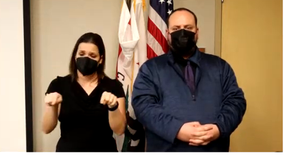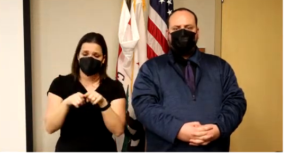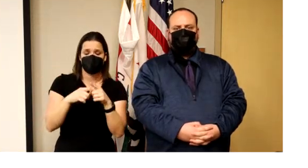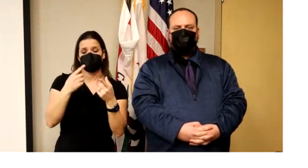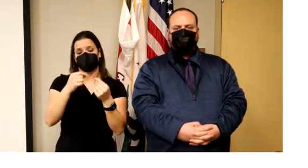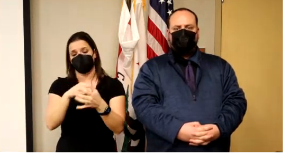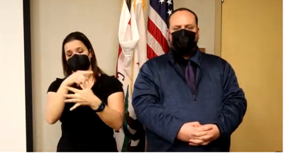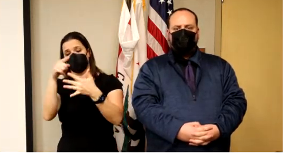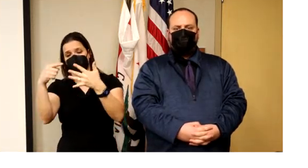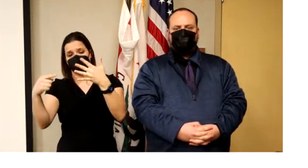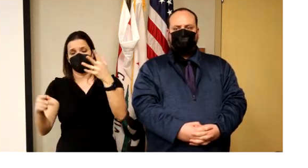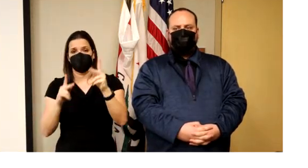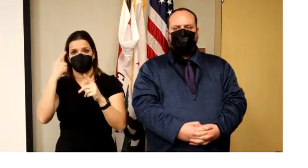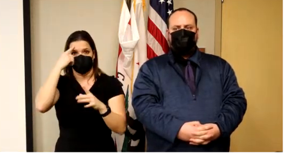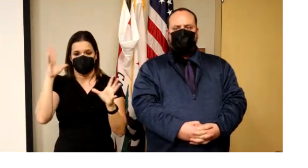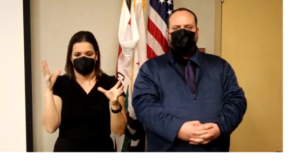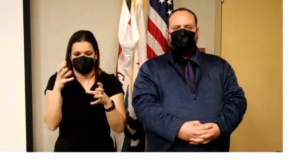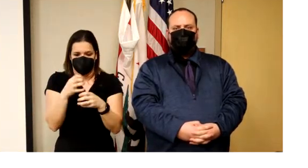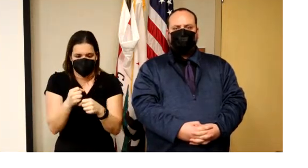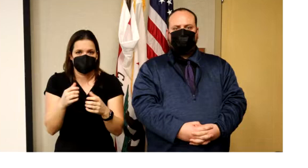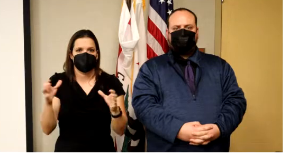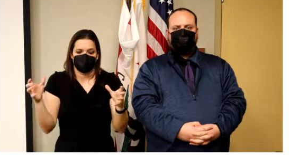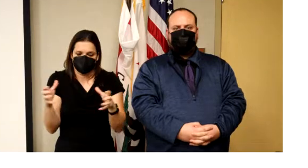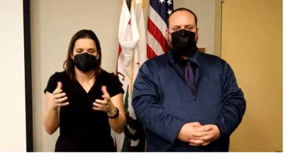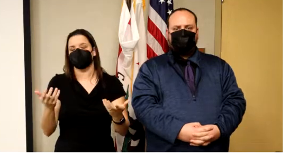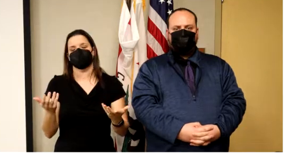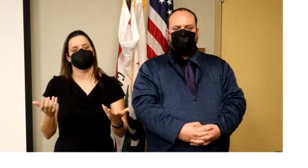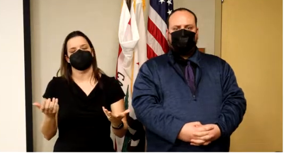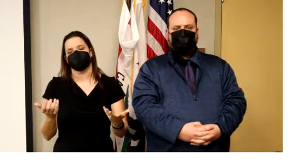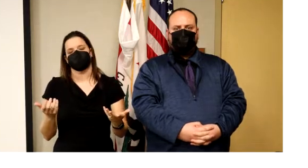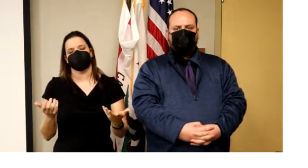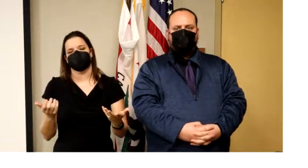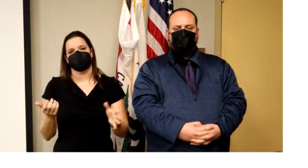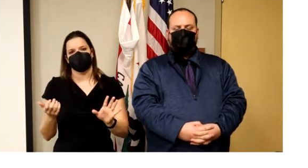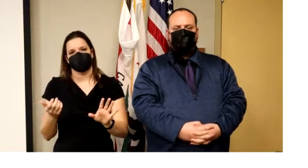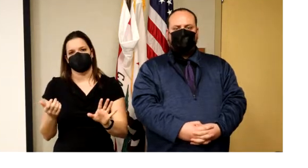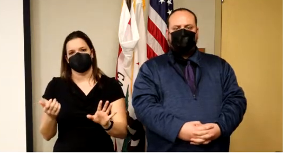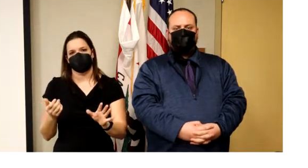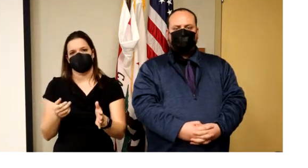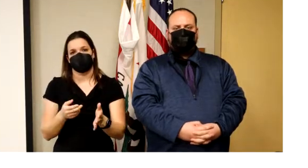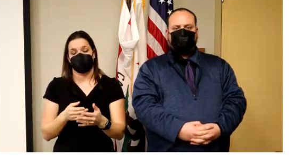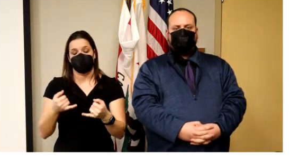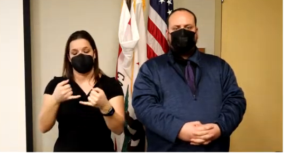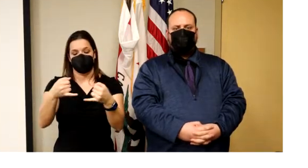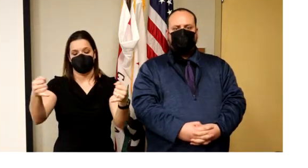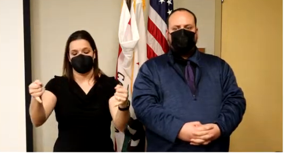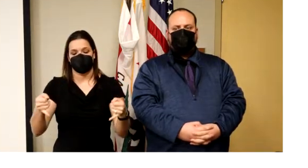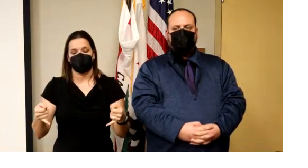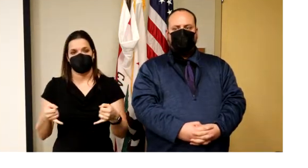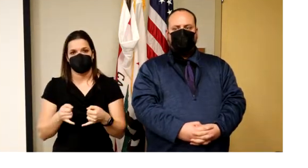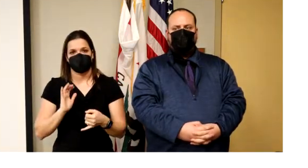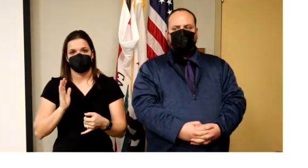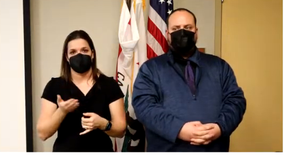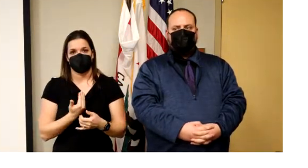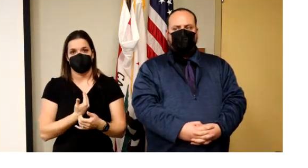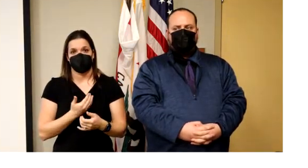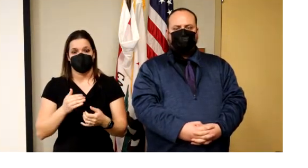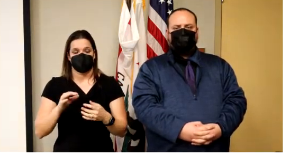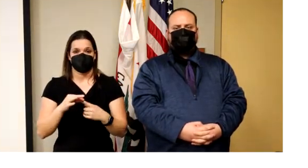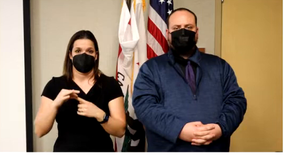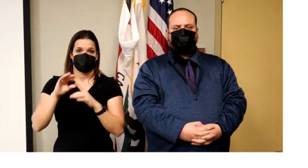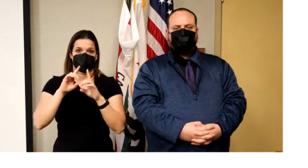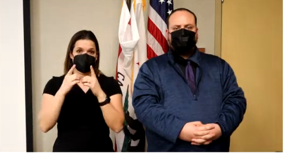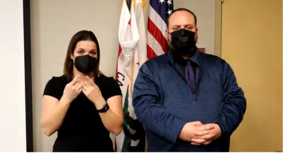of things that people think are compact. But the reality is that the boundaries of our special districts and cities and counties